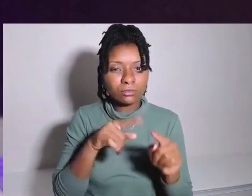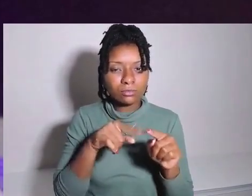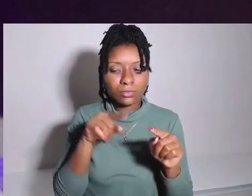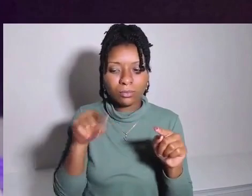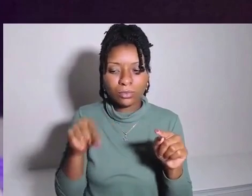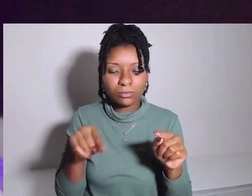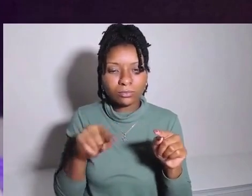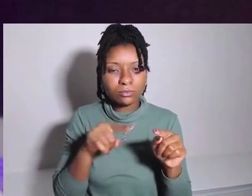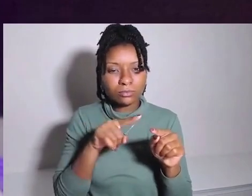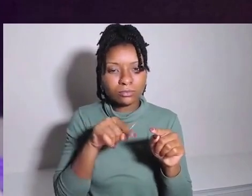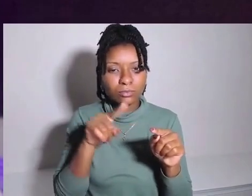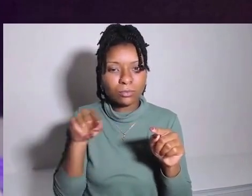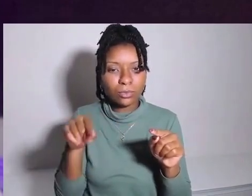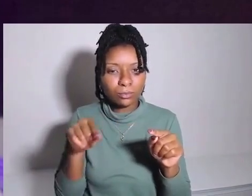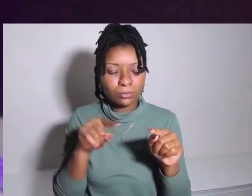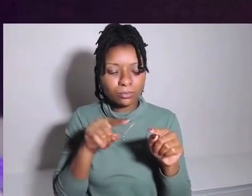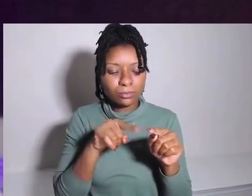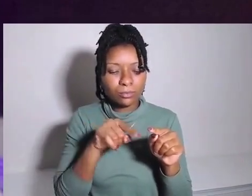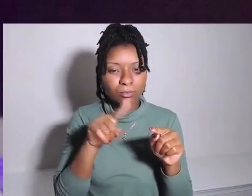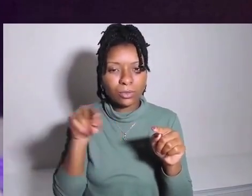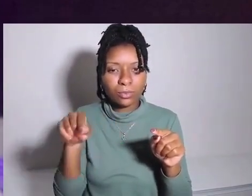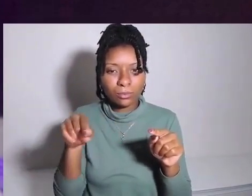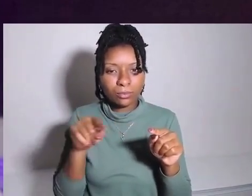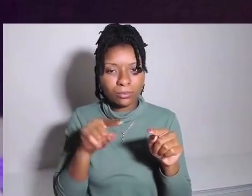in shared agreement.